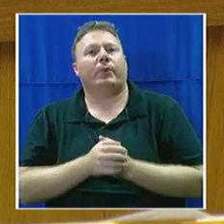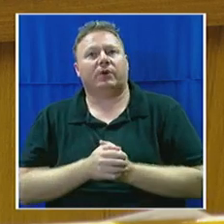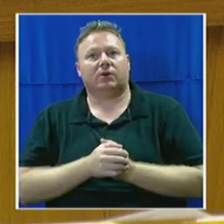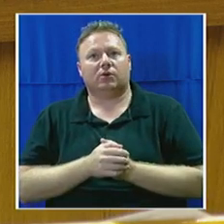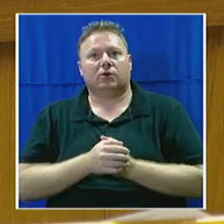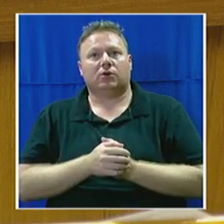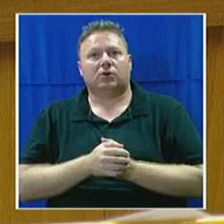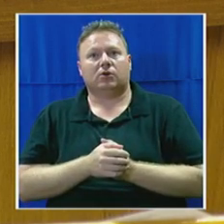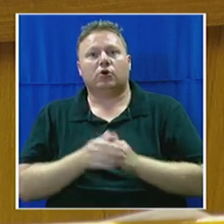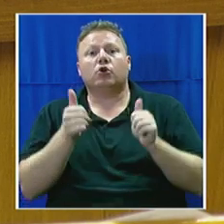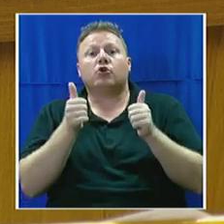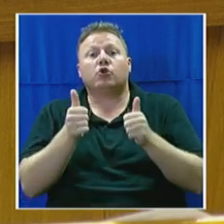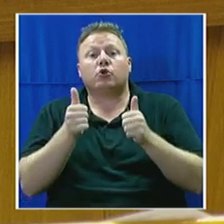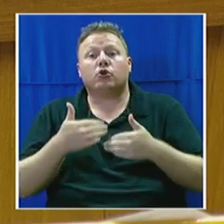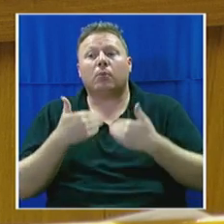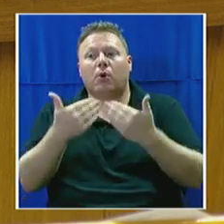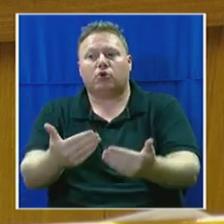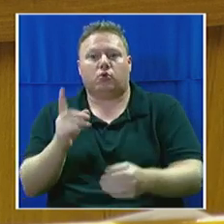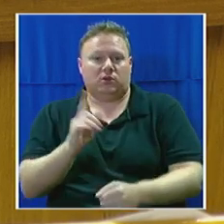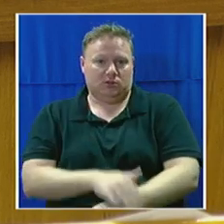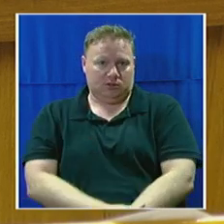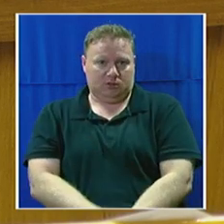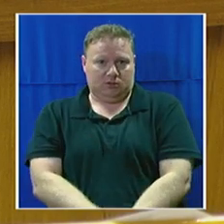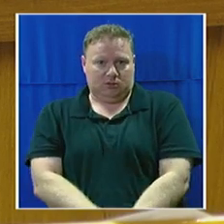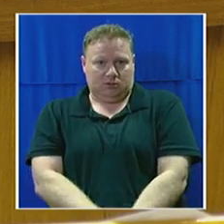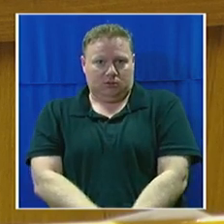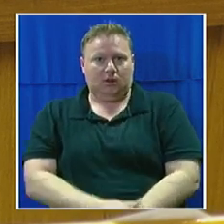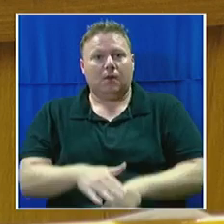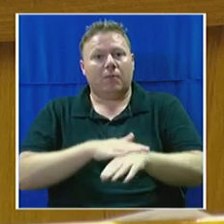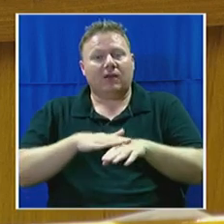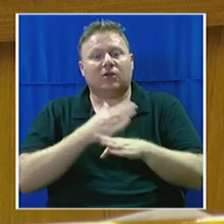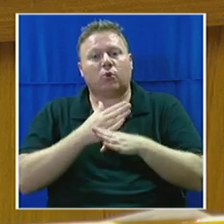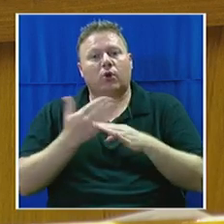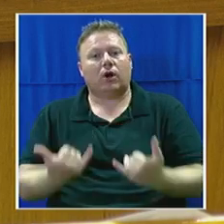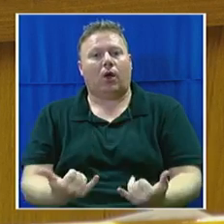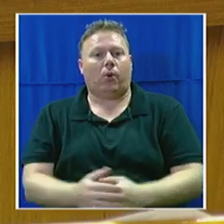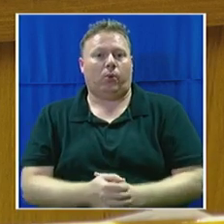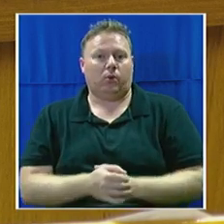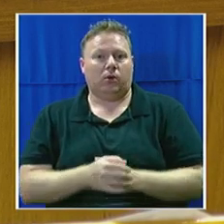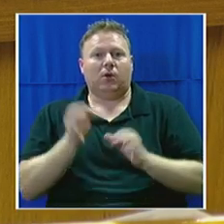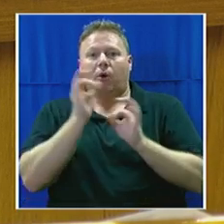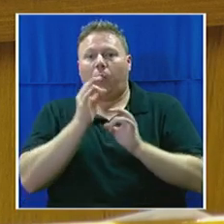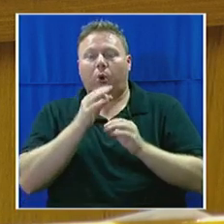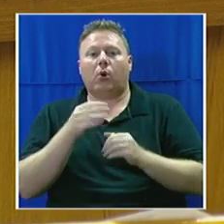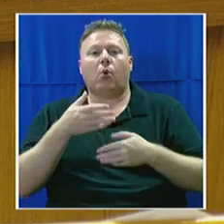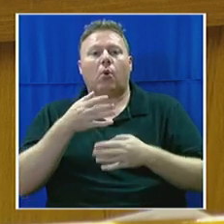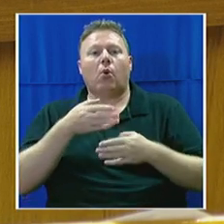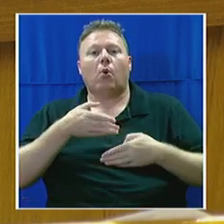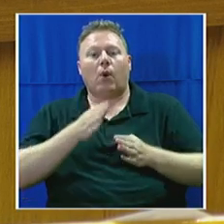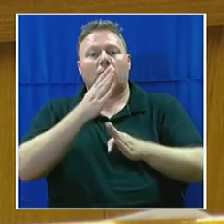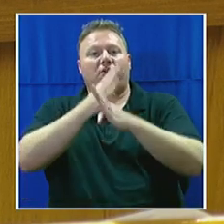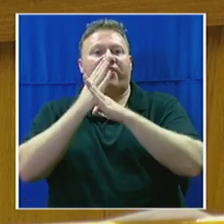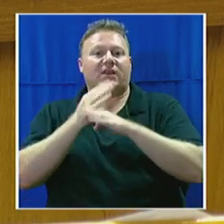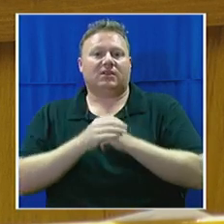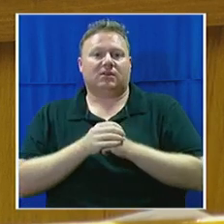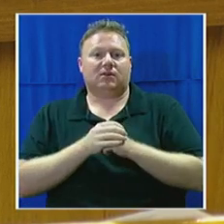good approach, would be to begin working on the basics immediately. There is no vaccine to prevent coronavirus, but